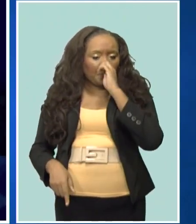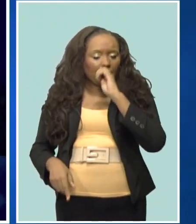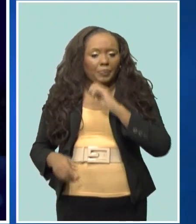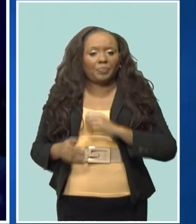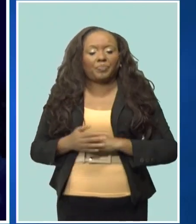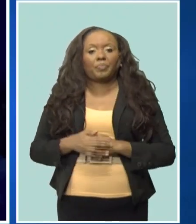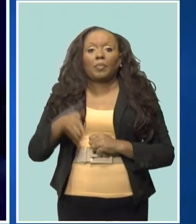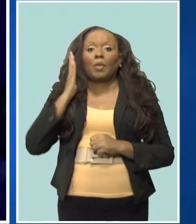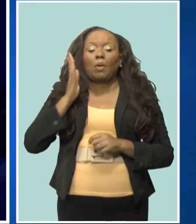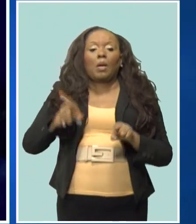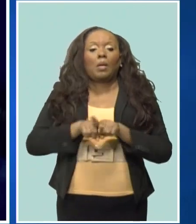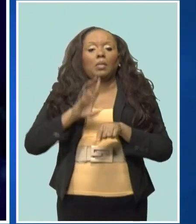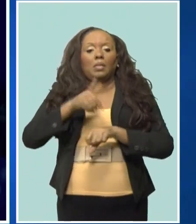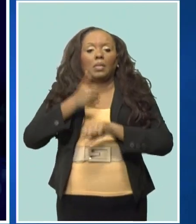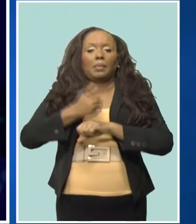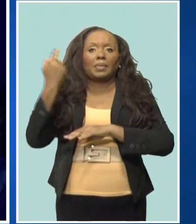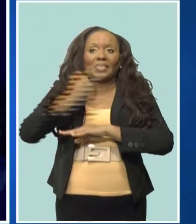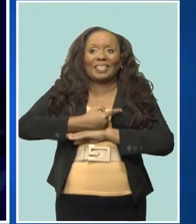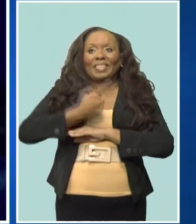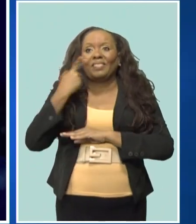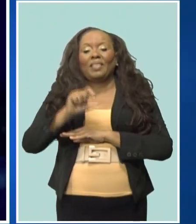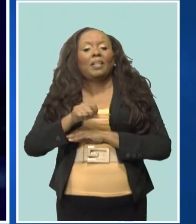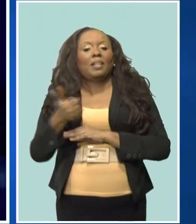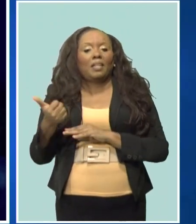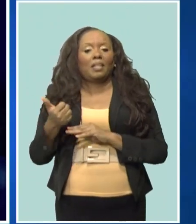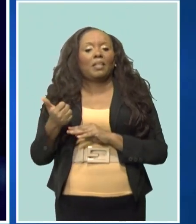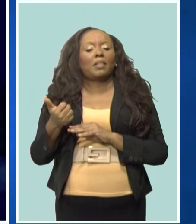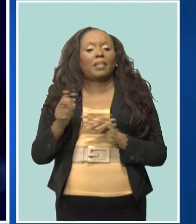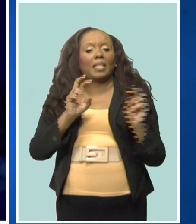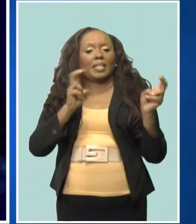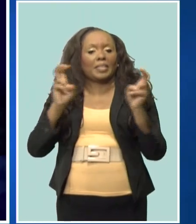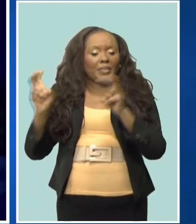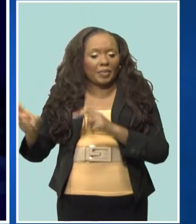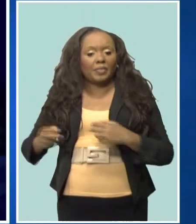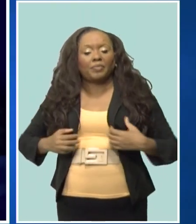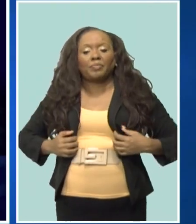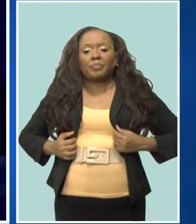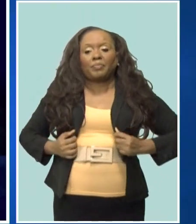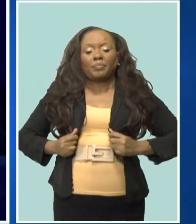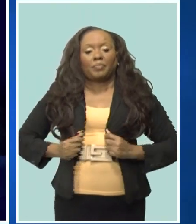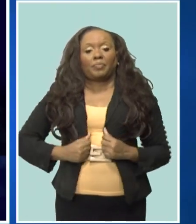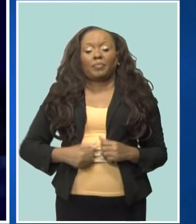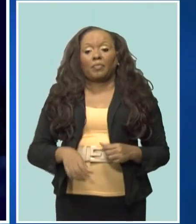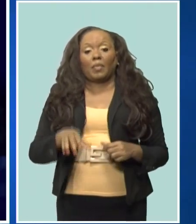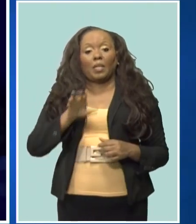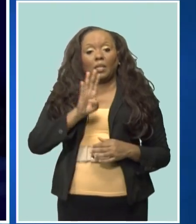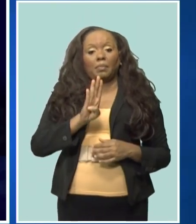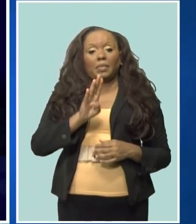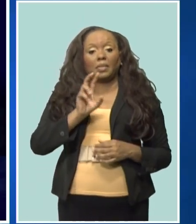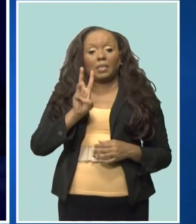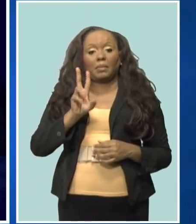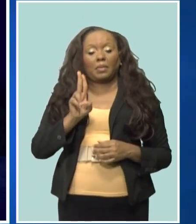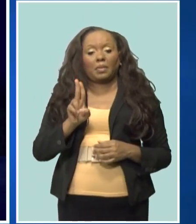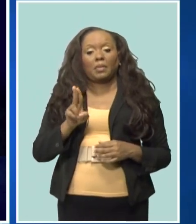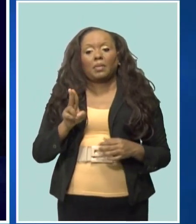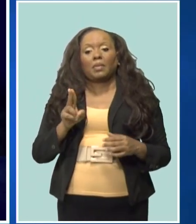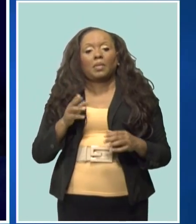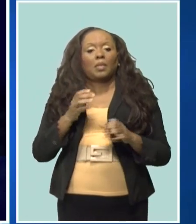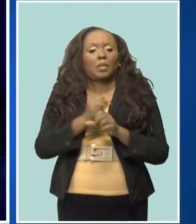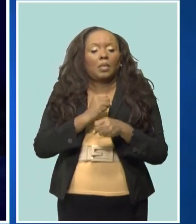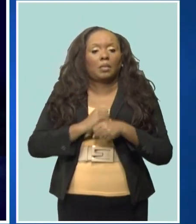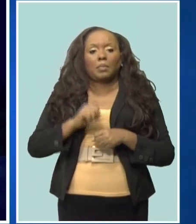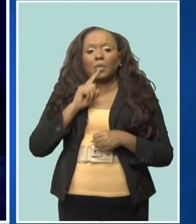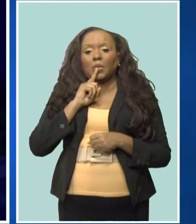be set to address the other issues raised by staff. The Barbados Workers Union is committed to ensuring that all the